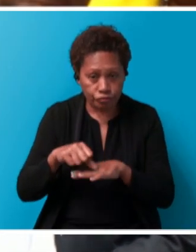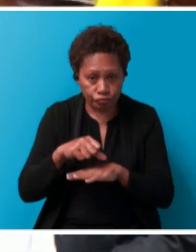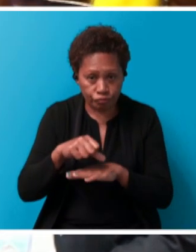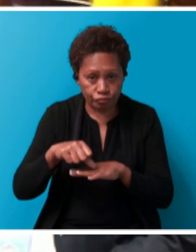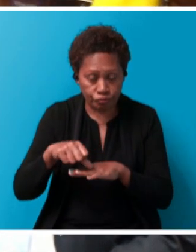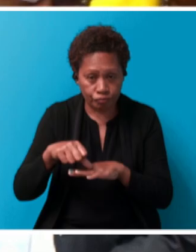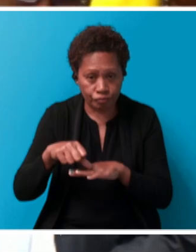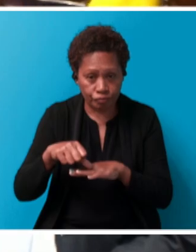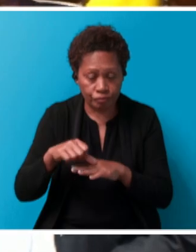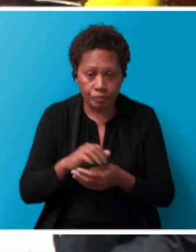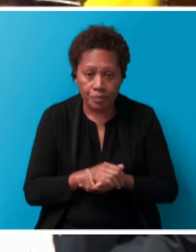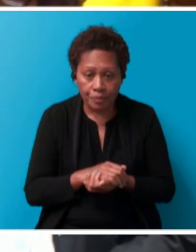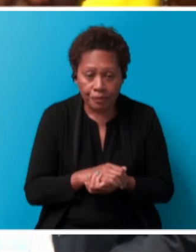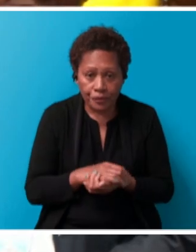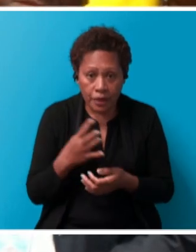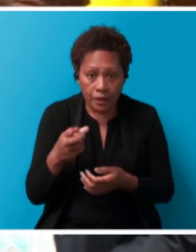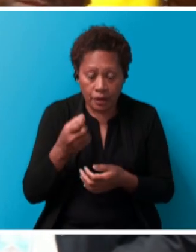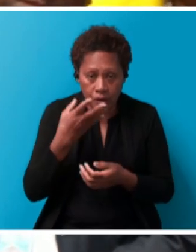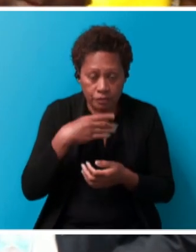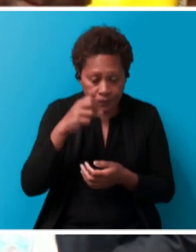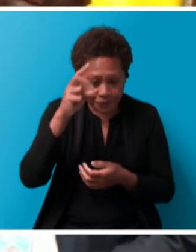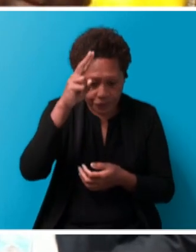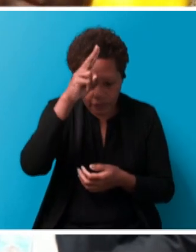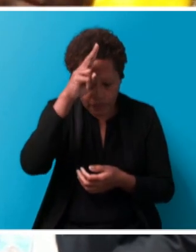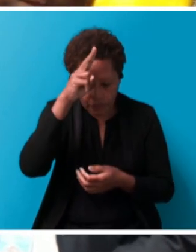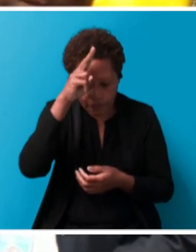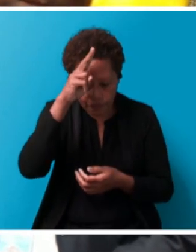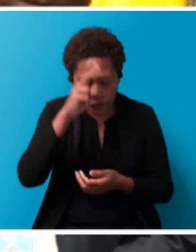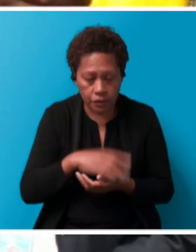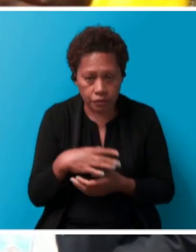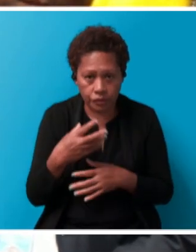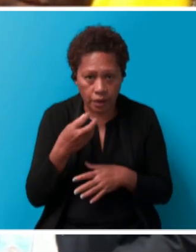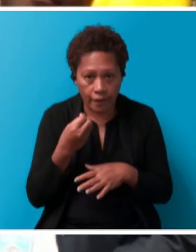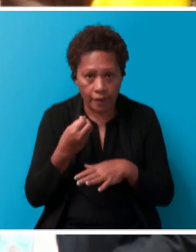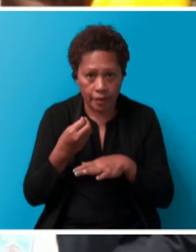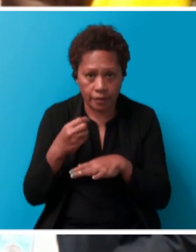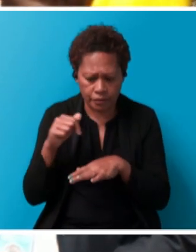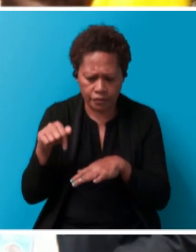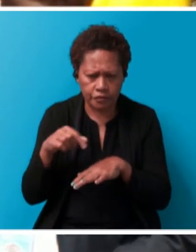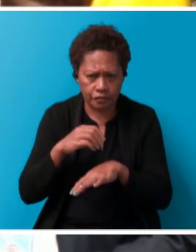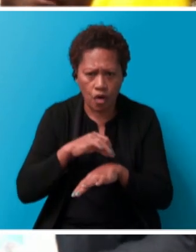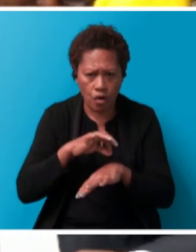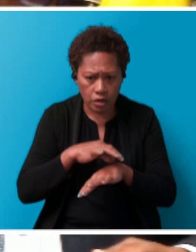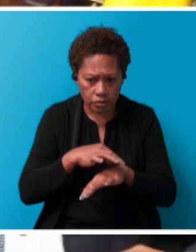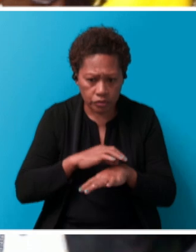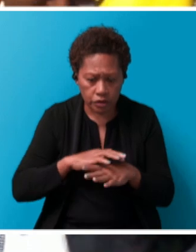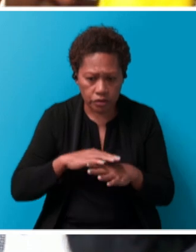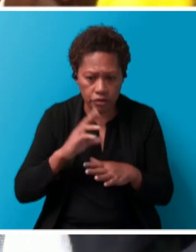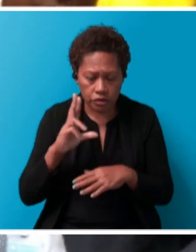project given that Vunisia in Kandavu has a major hospital, wharfs,